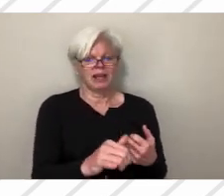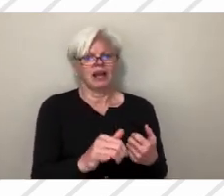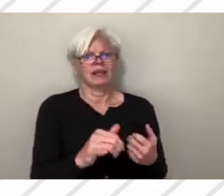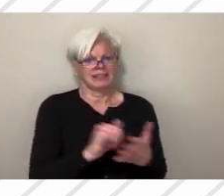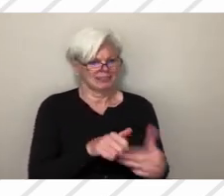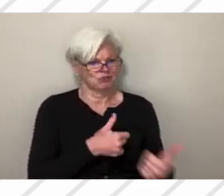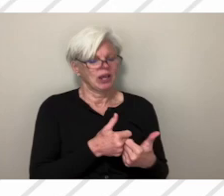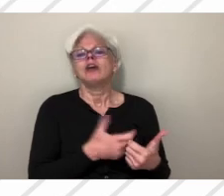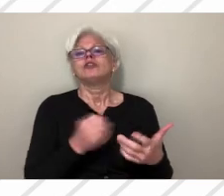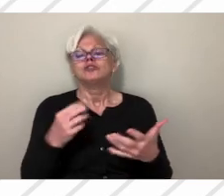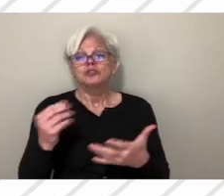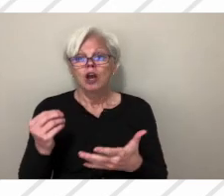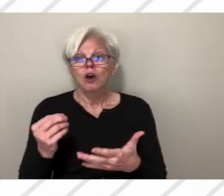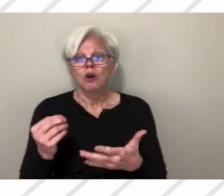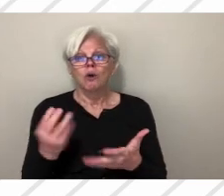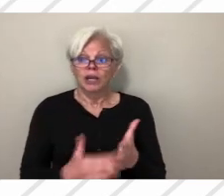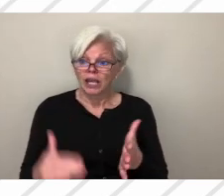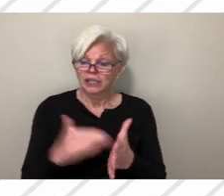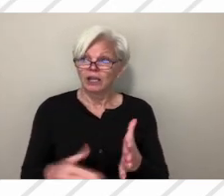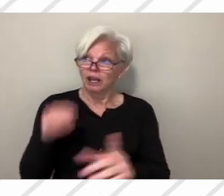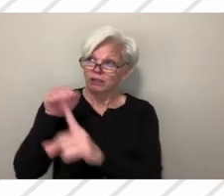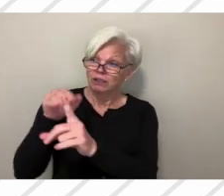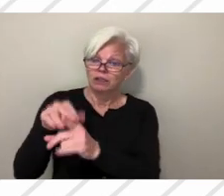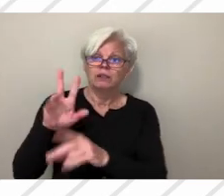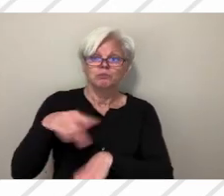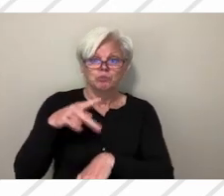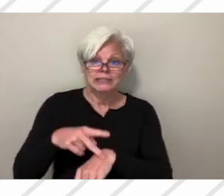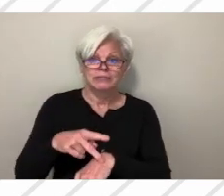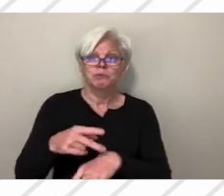and time again, I went to my principal to like fight